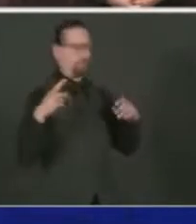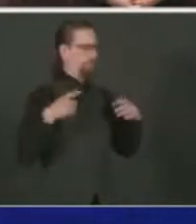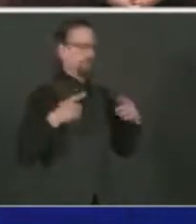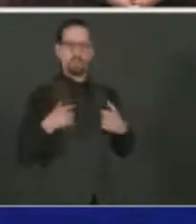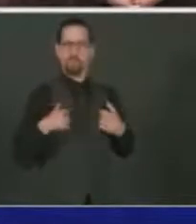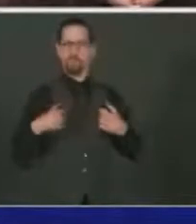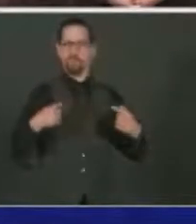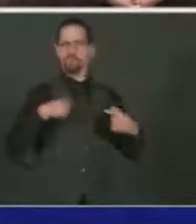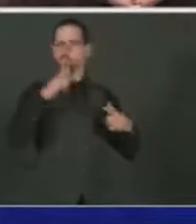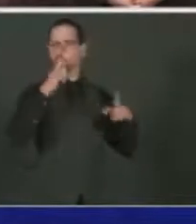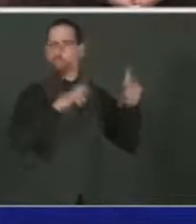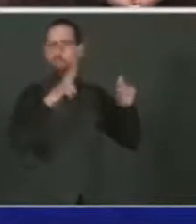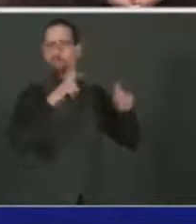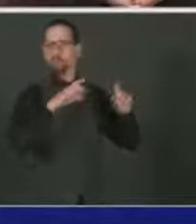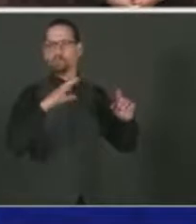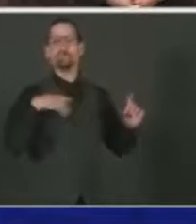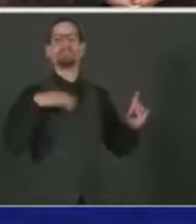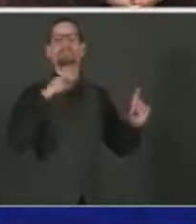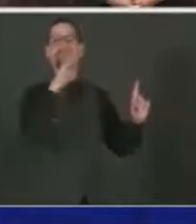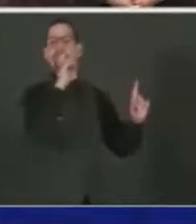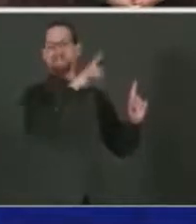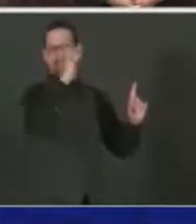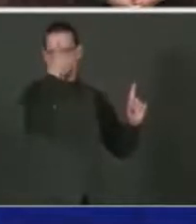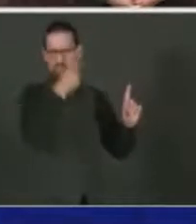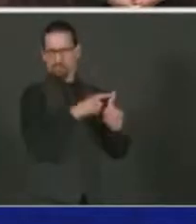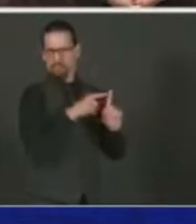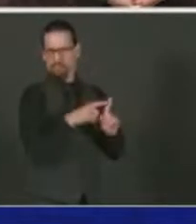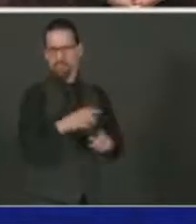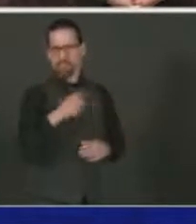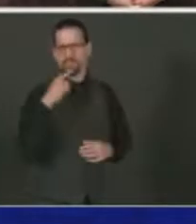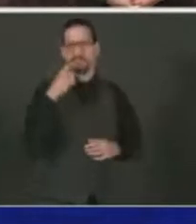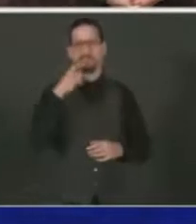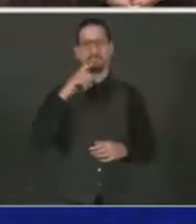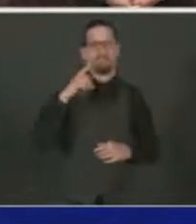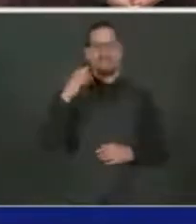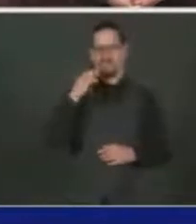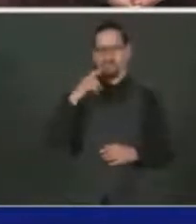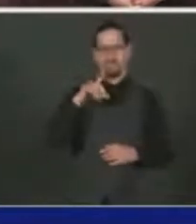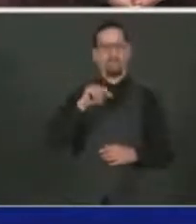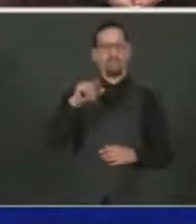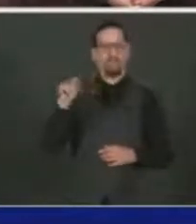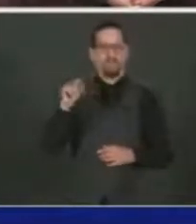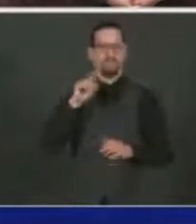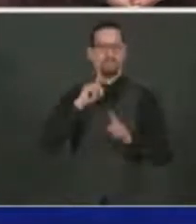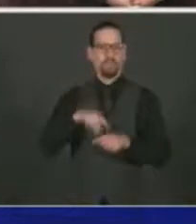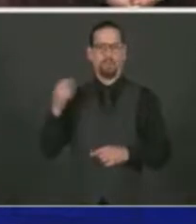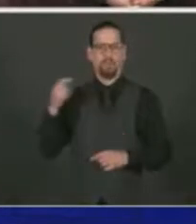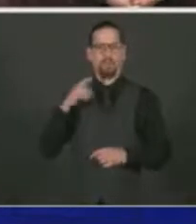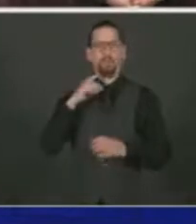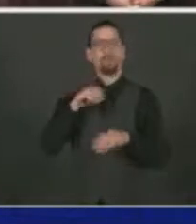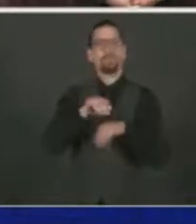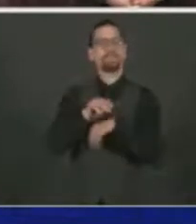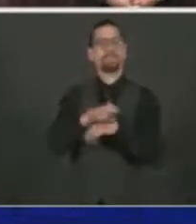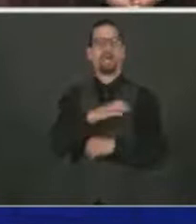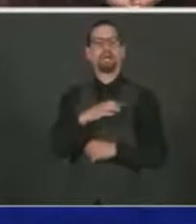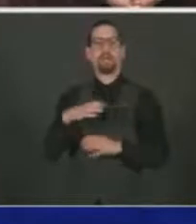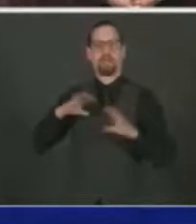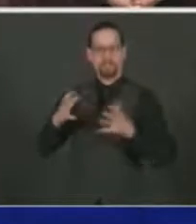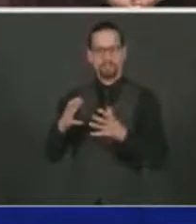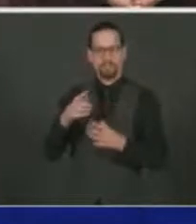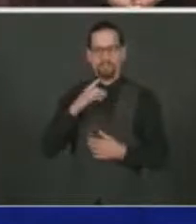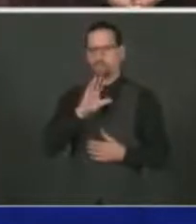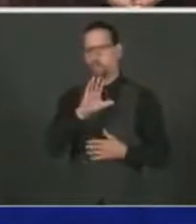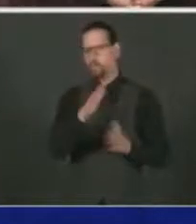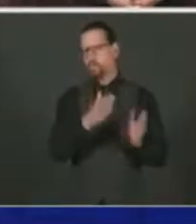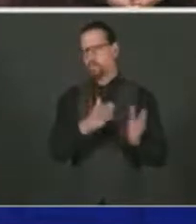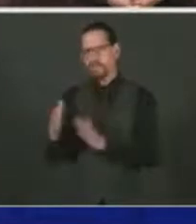Governor Raimondo, in the recently released 2020 report of the Advisory Council for Locally Administered Pension Plans, and I want to note this was